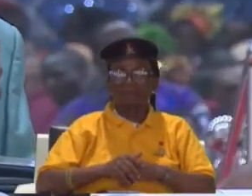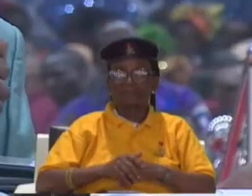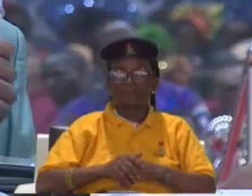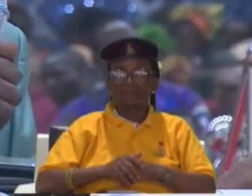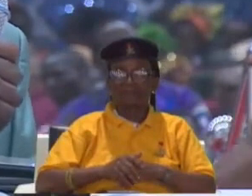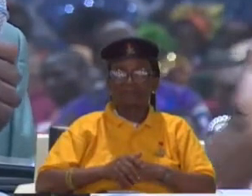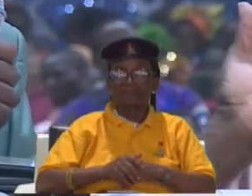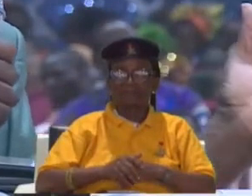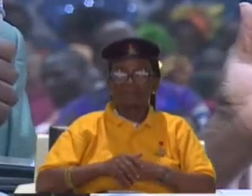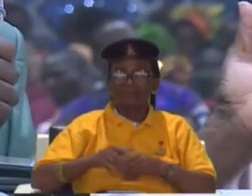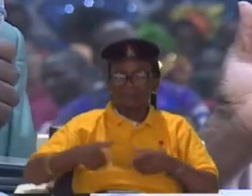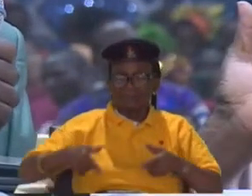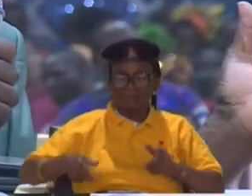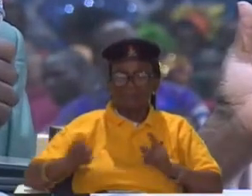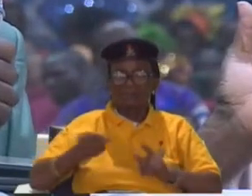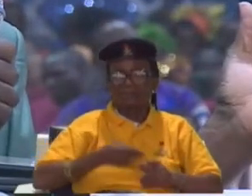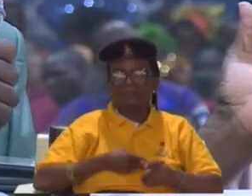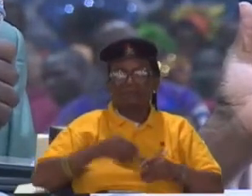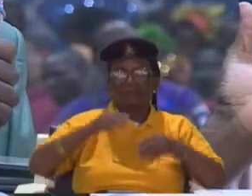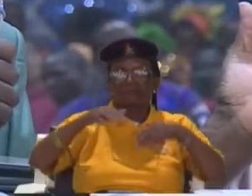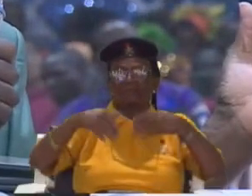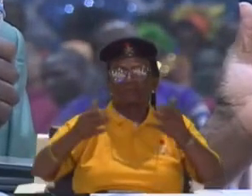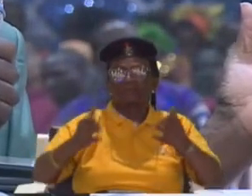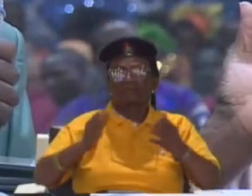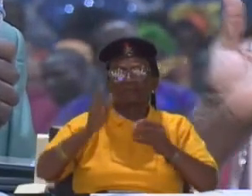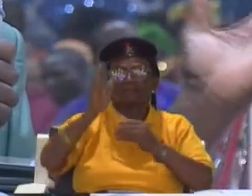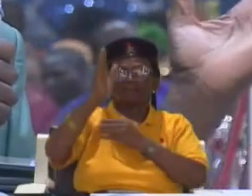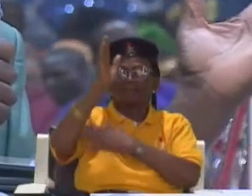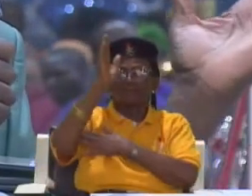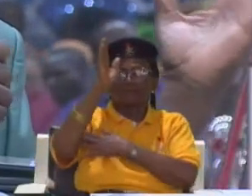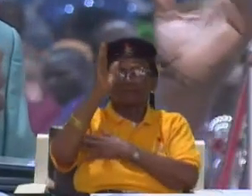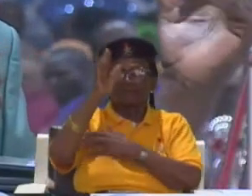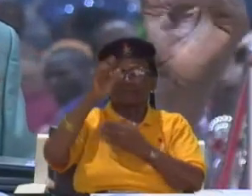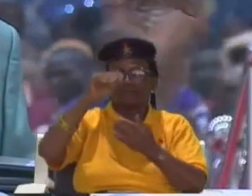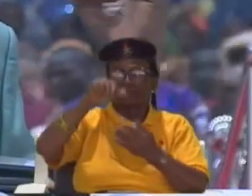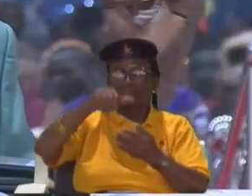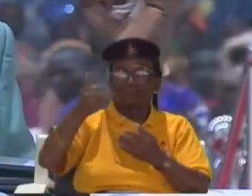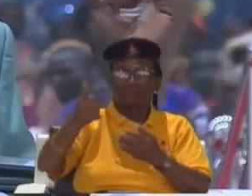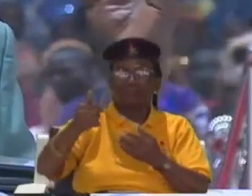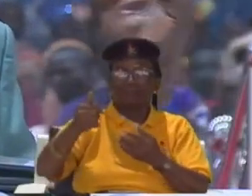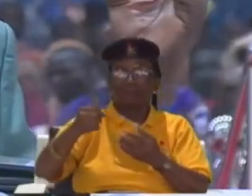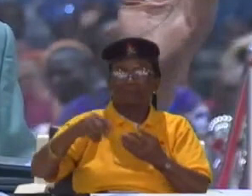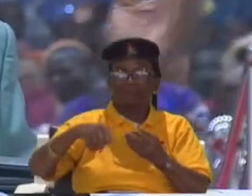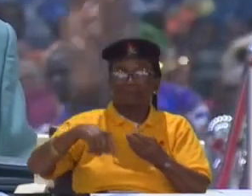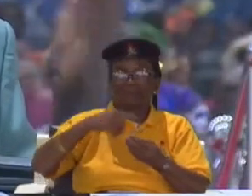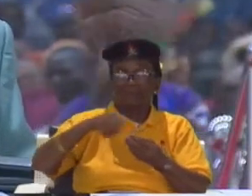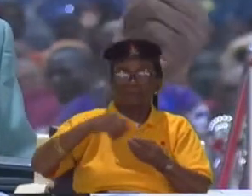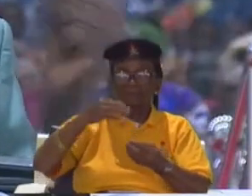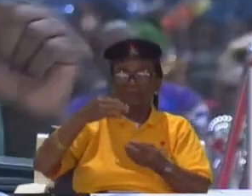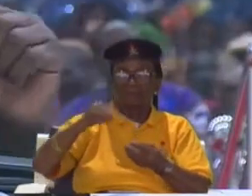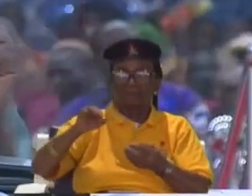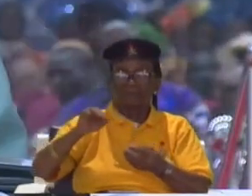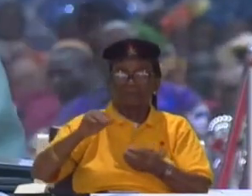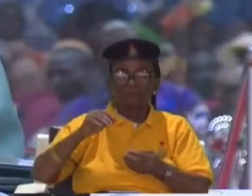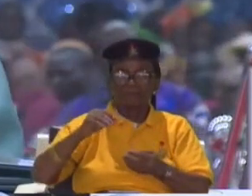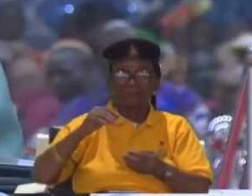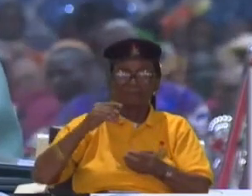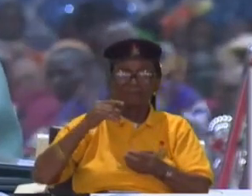God another round of applause as you sing for 2 minutes